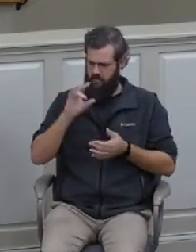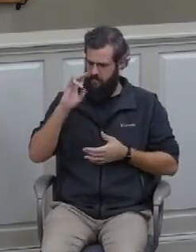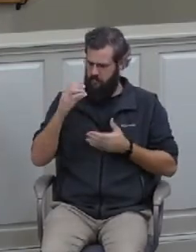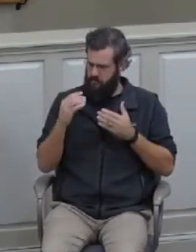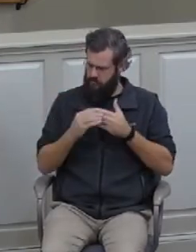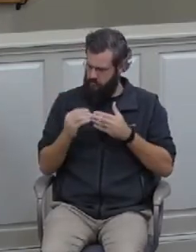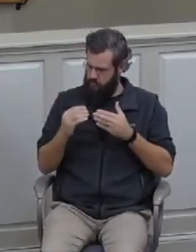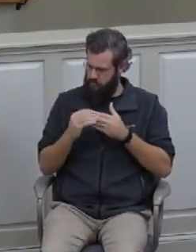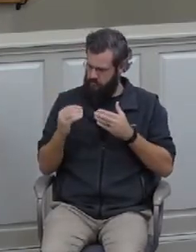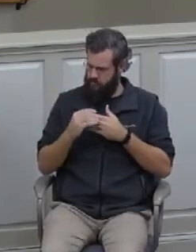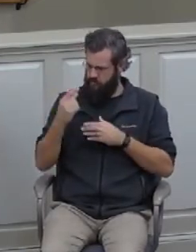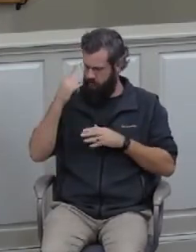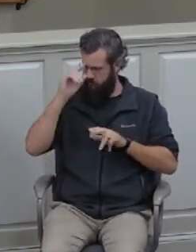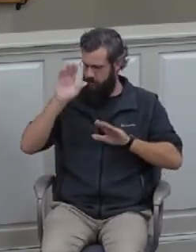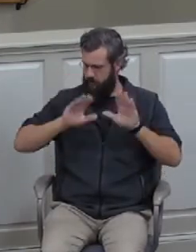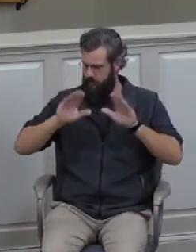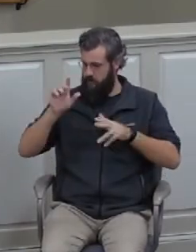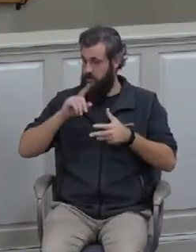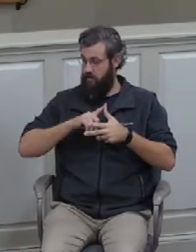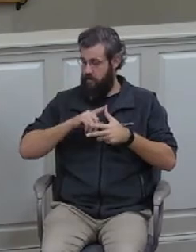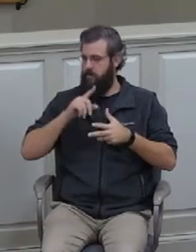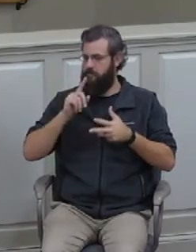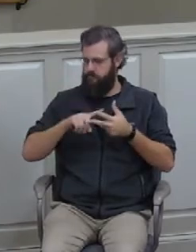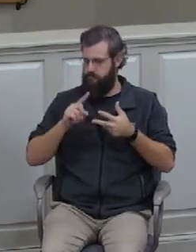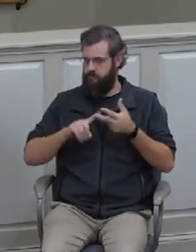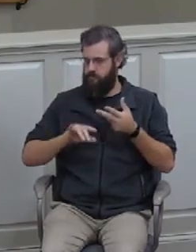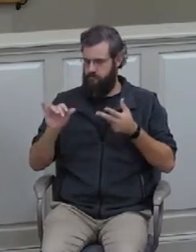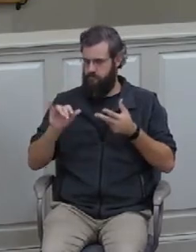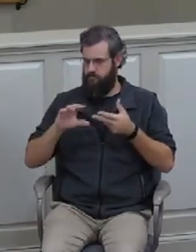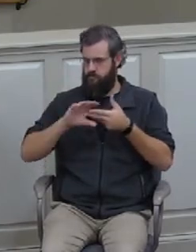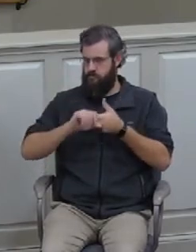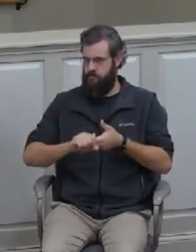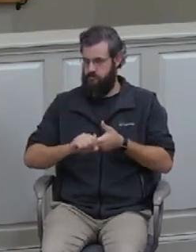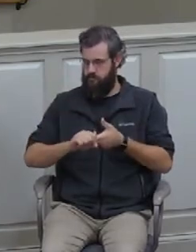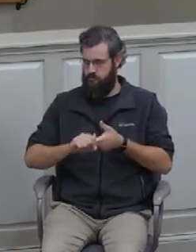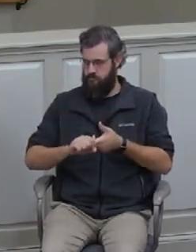$114,700 for bids alternate 1 and 2